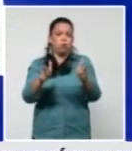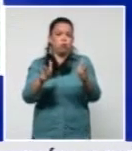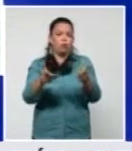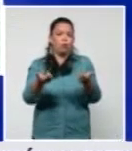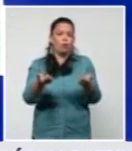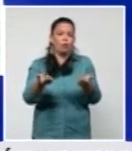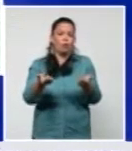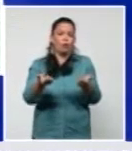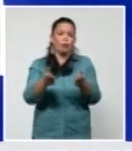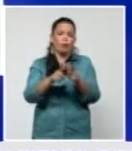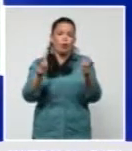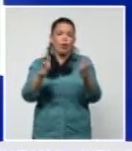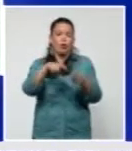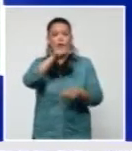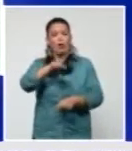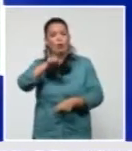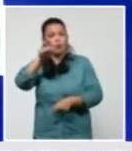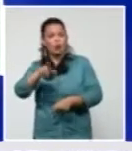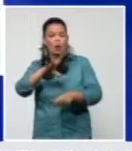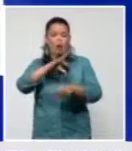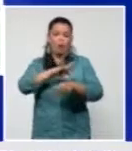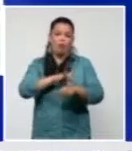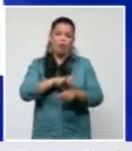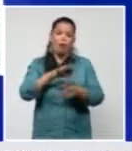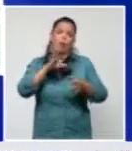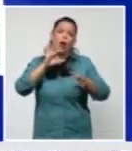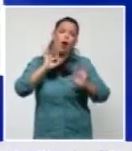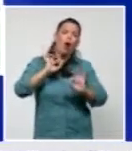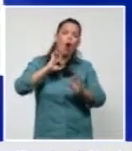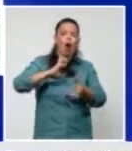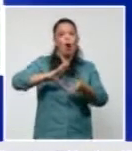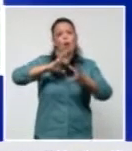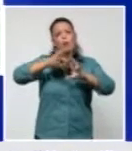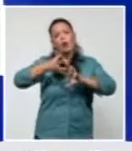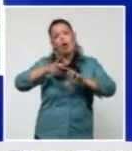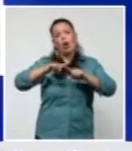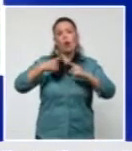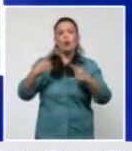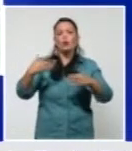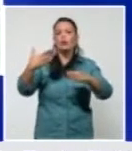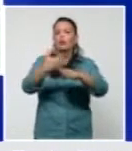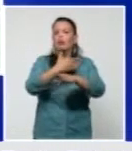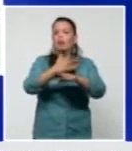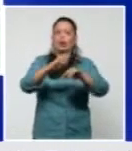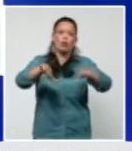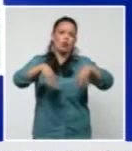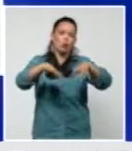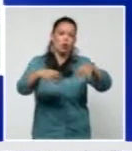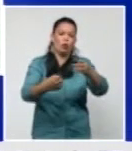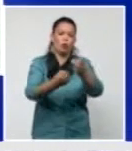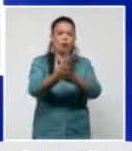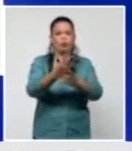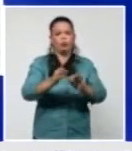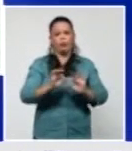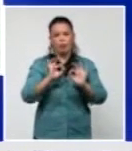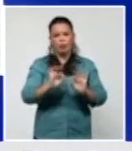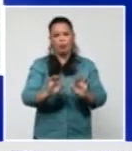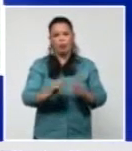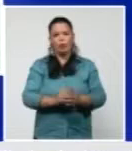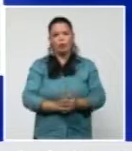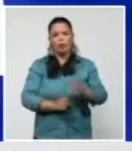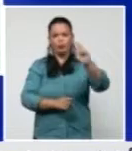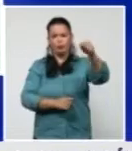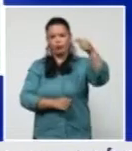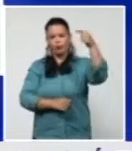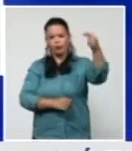local transmission, while 17 are imported. 33 of the 44 cases diagnosed yesterday